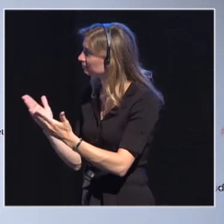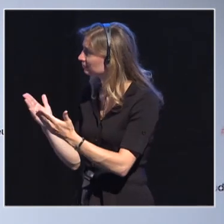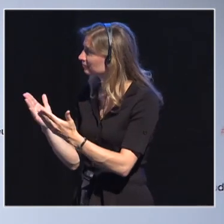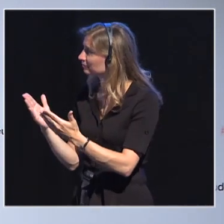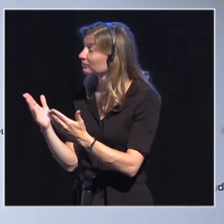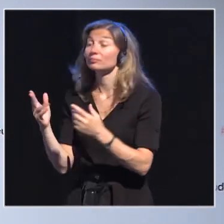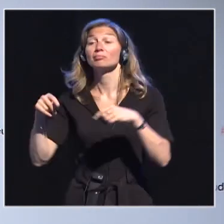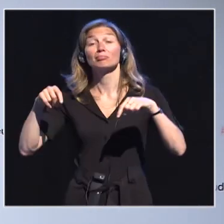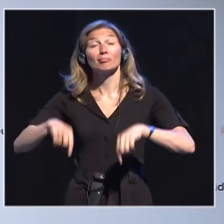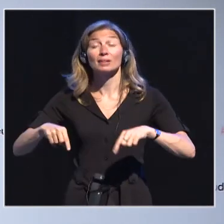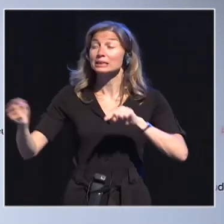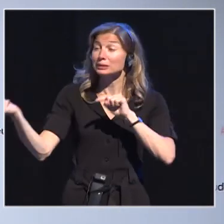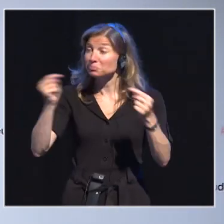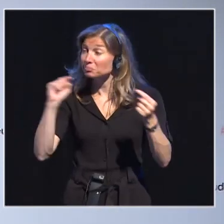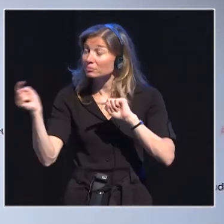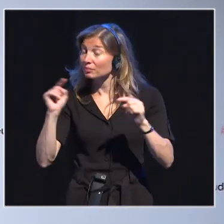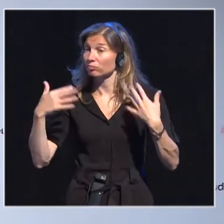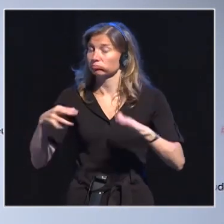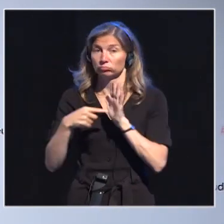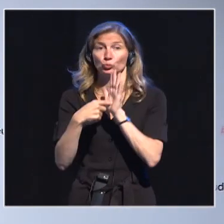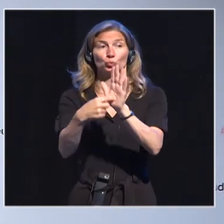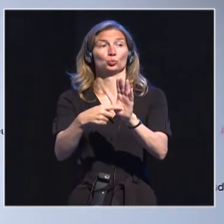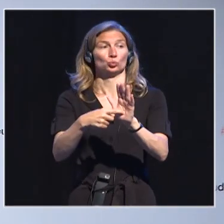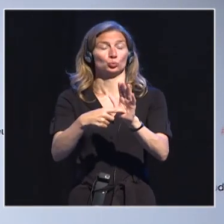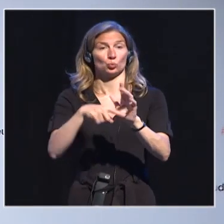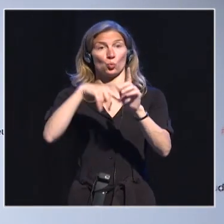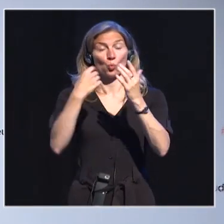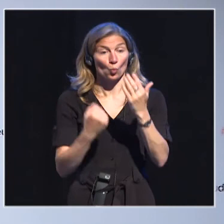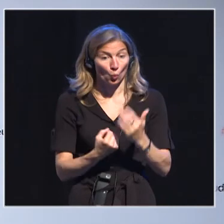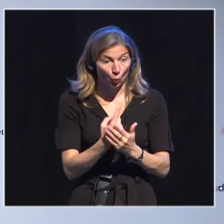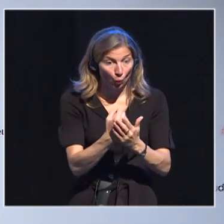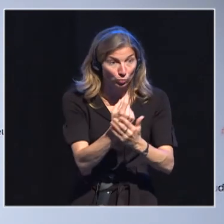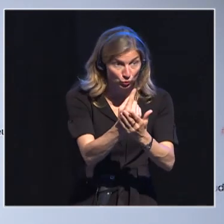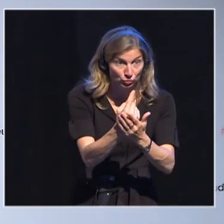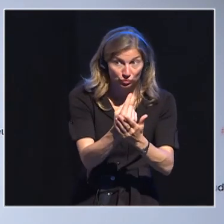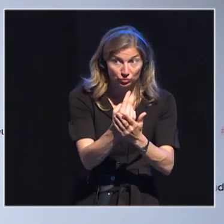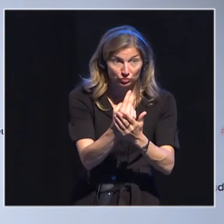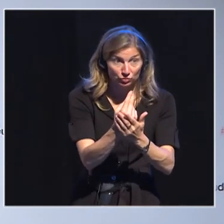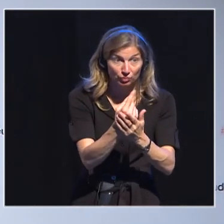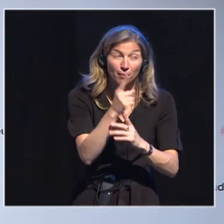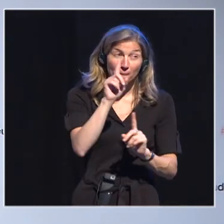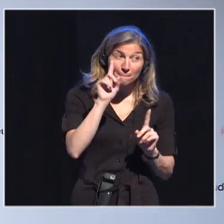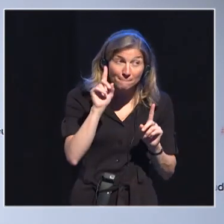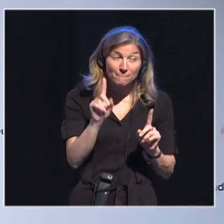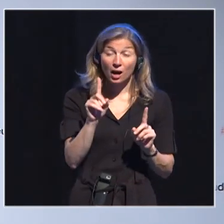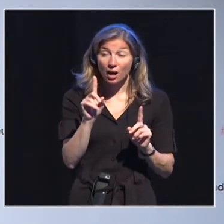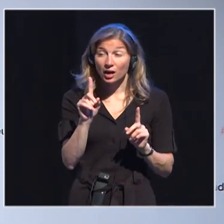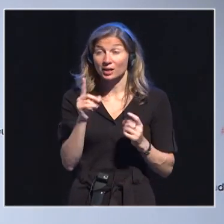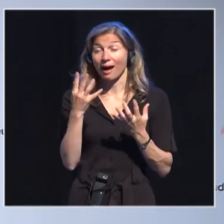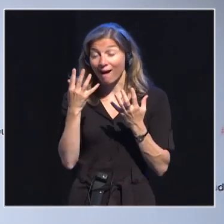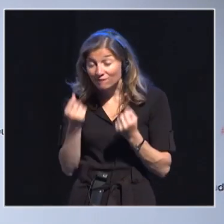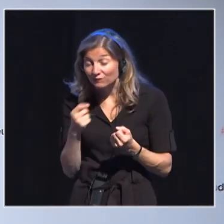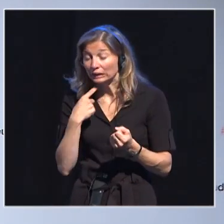highlighted to us the huge opportunities that digital access can bring to developing countries. However, there are risks, there